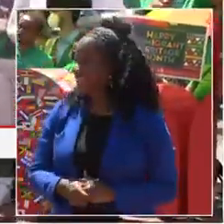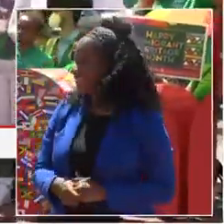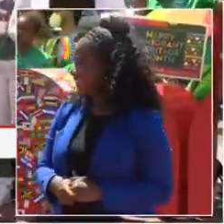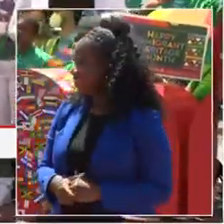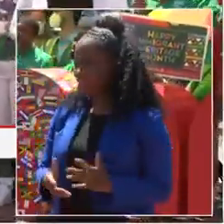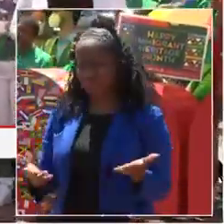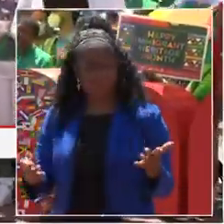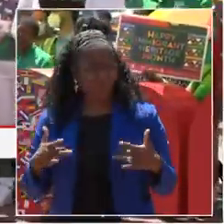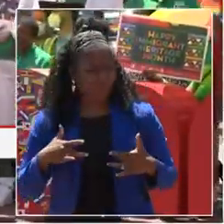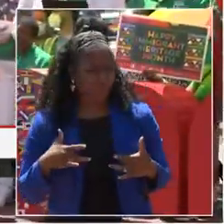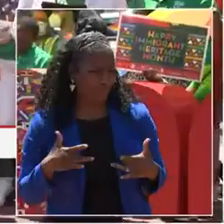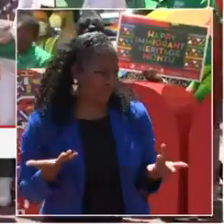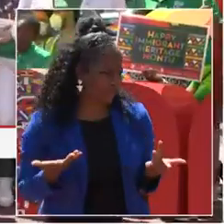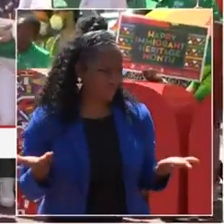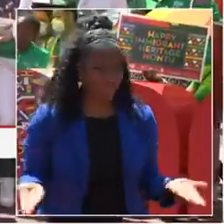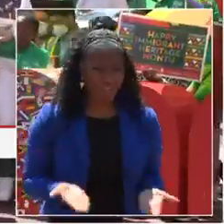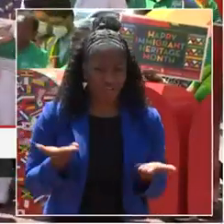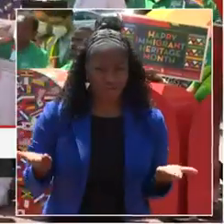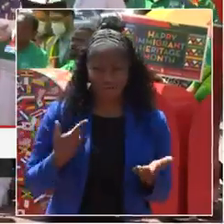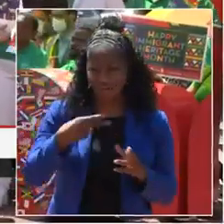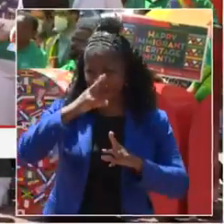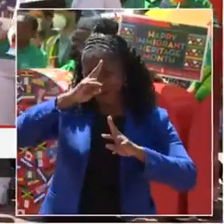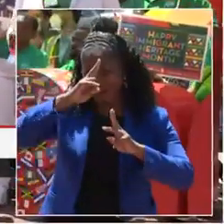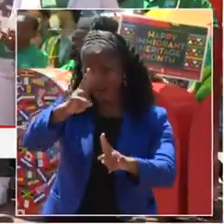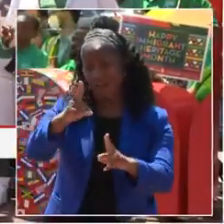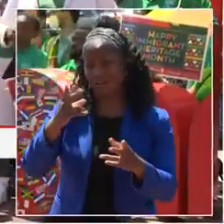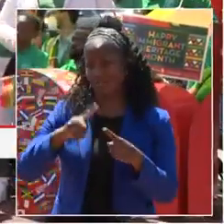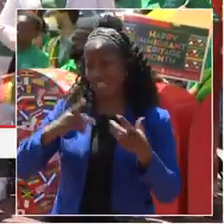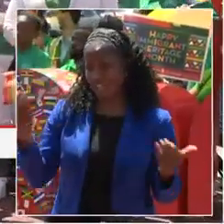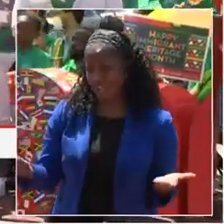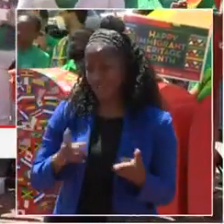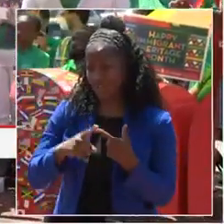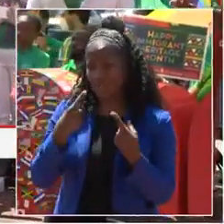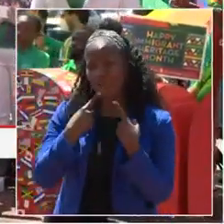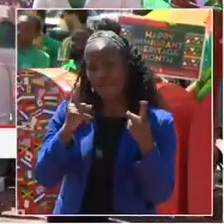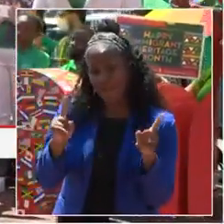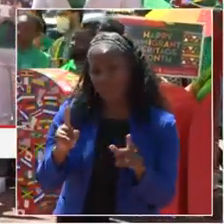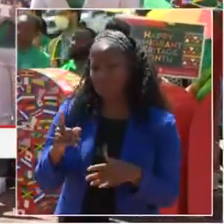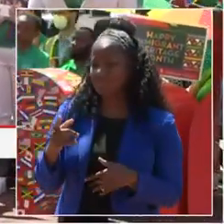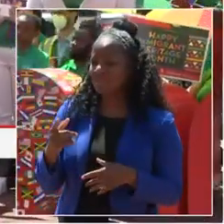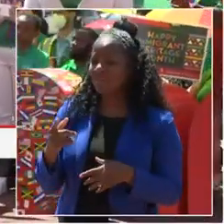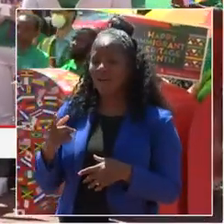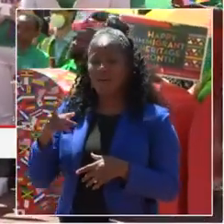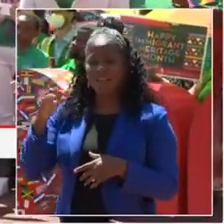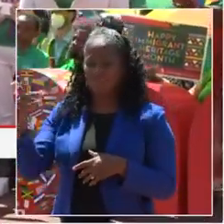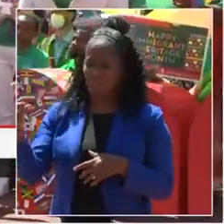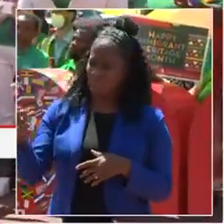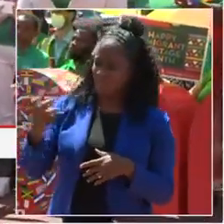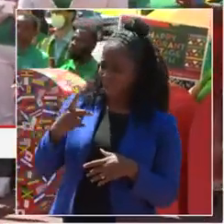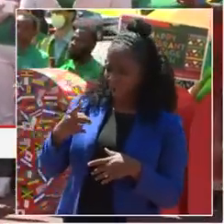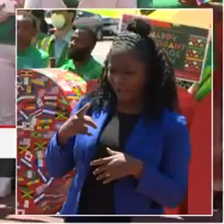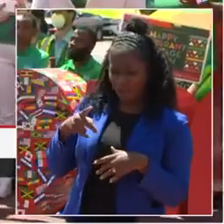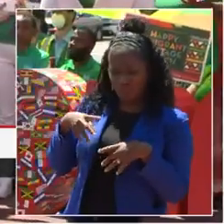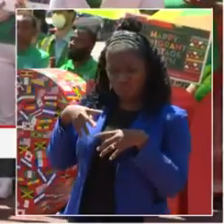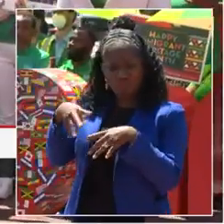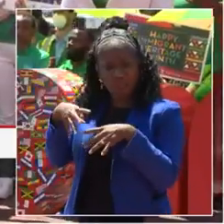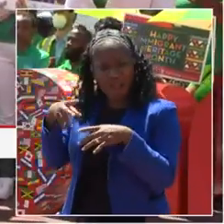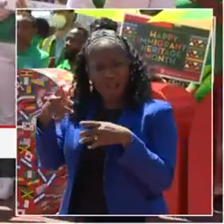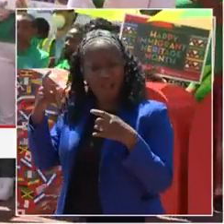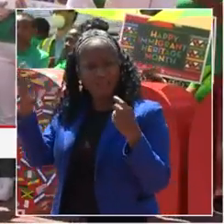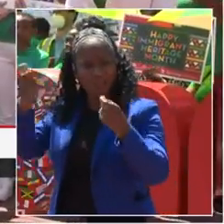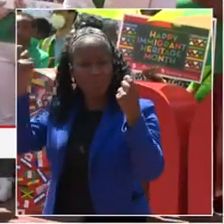What a thrill to be here, and what an honor to be here to announce the return of the large-scale Capitol Pride